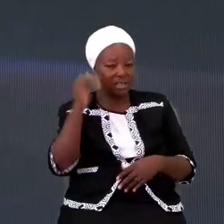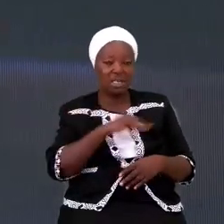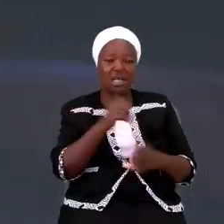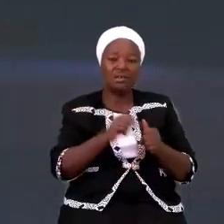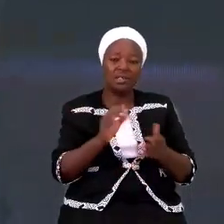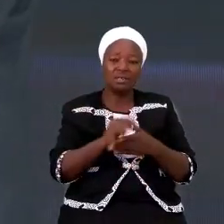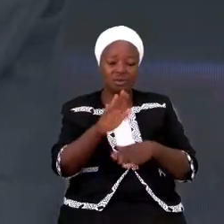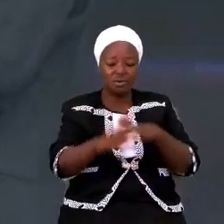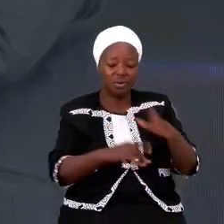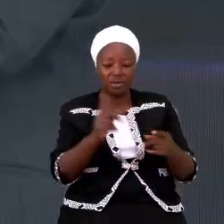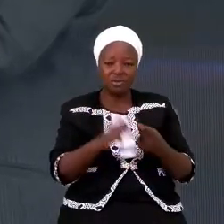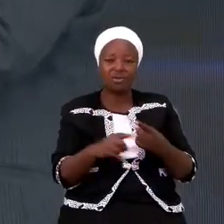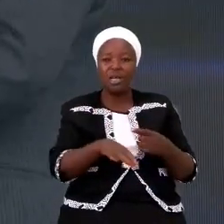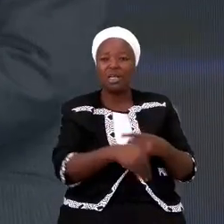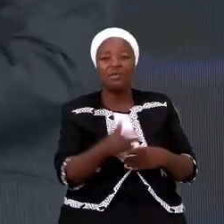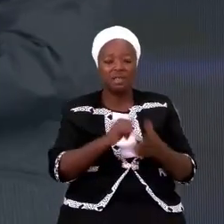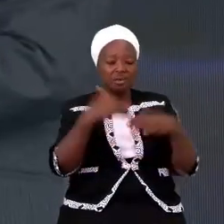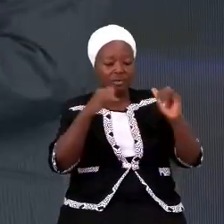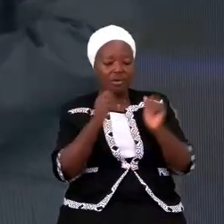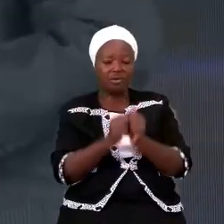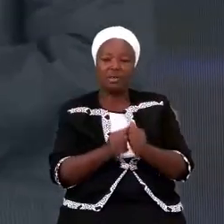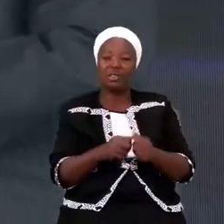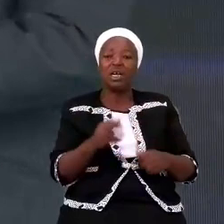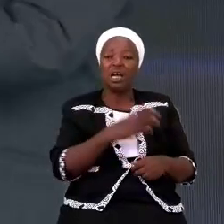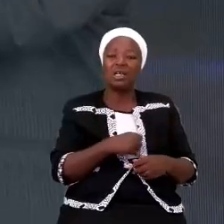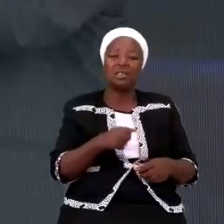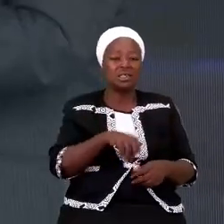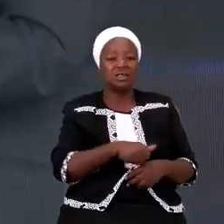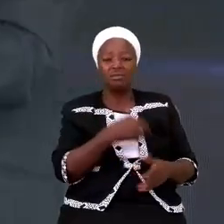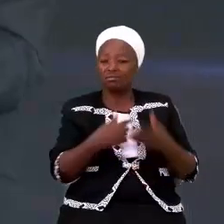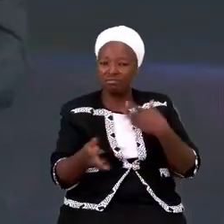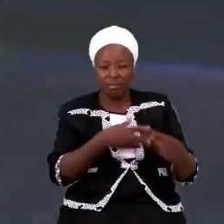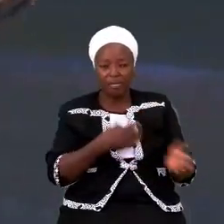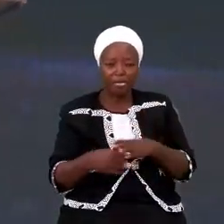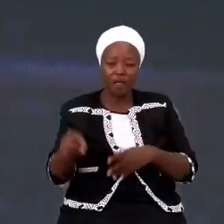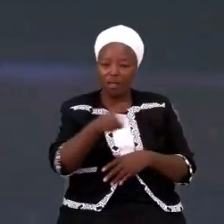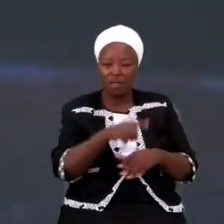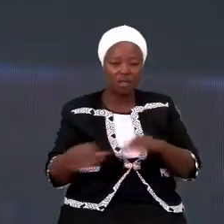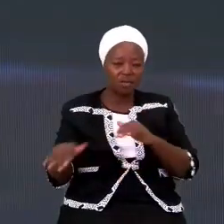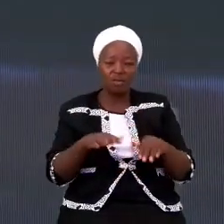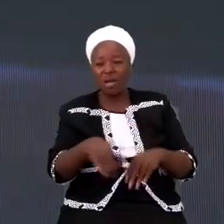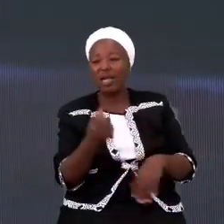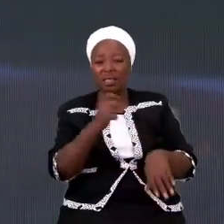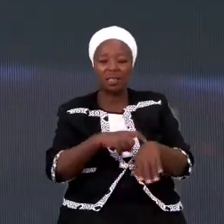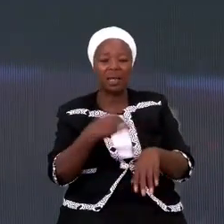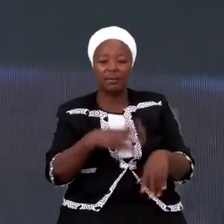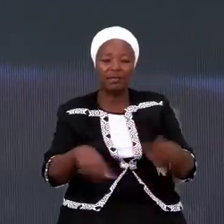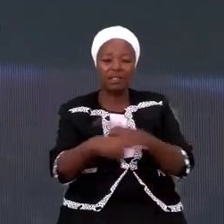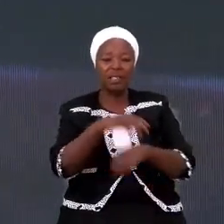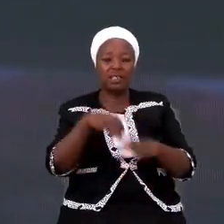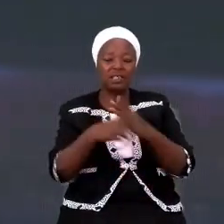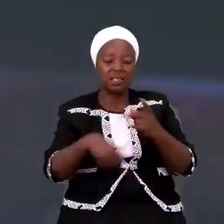any time of the day, in the day or in the night, if you're a real child of God, and whatsoever ye